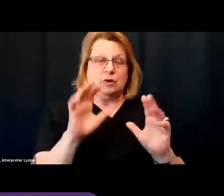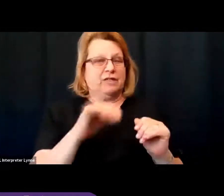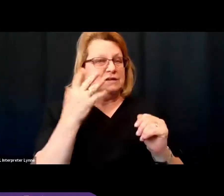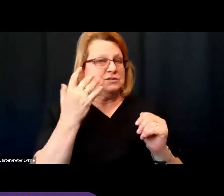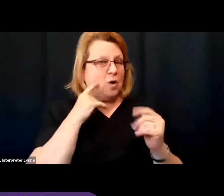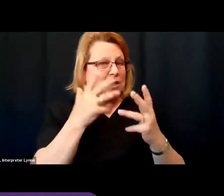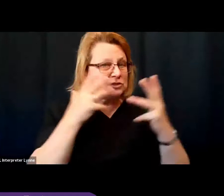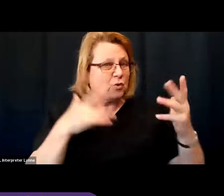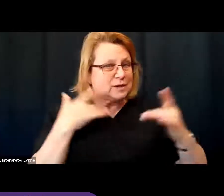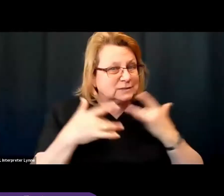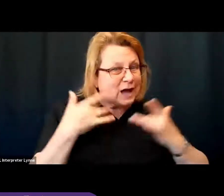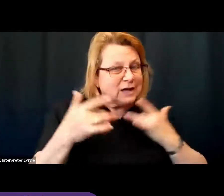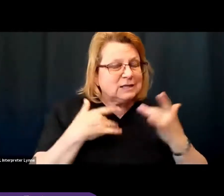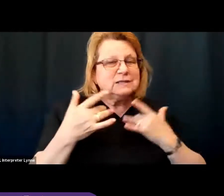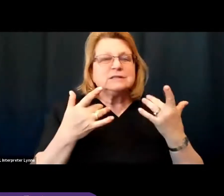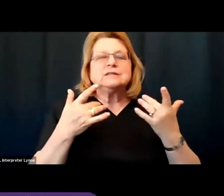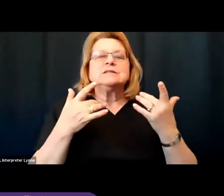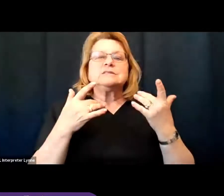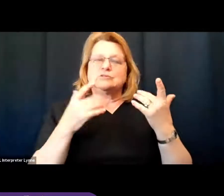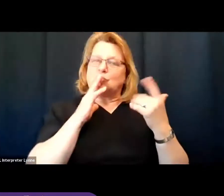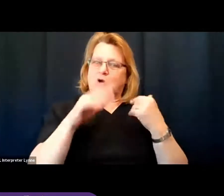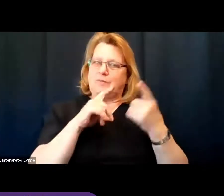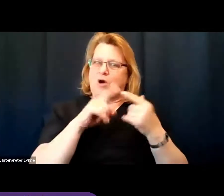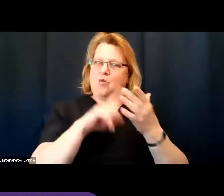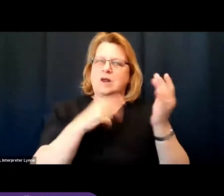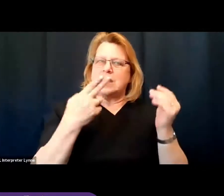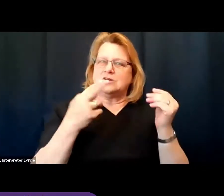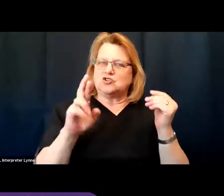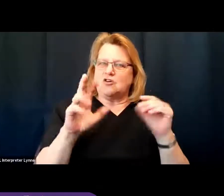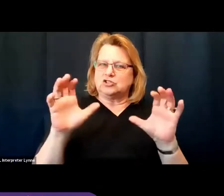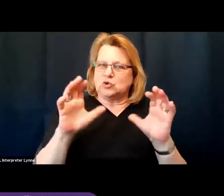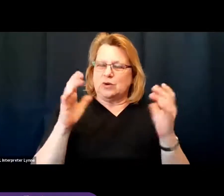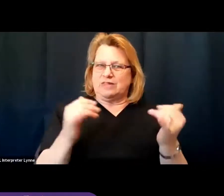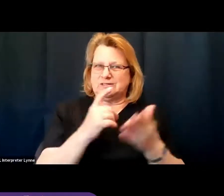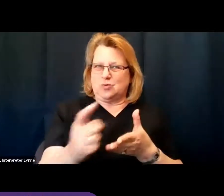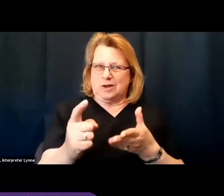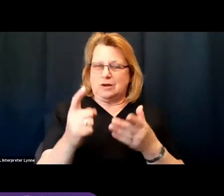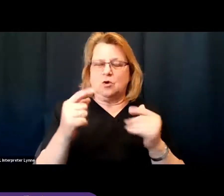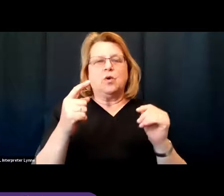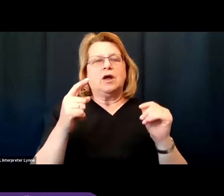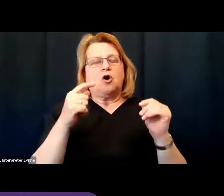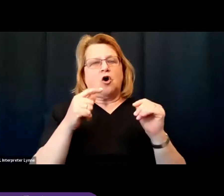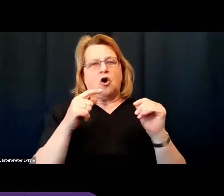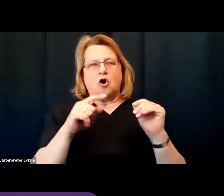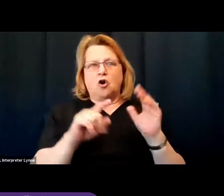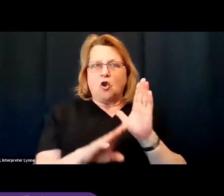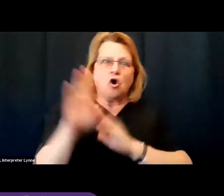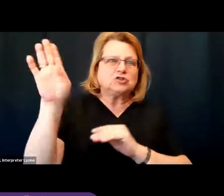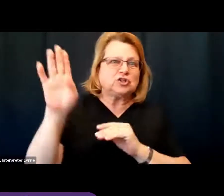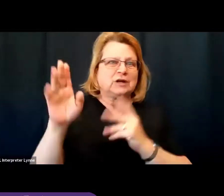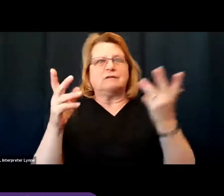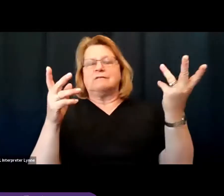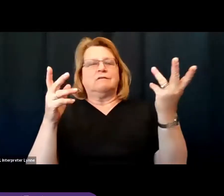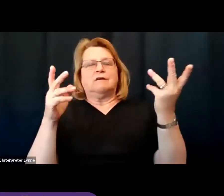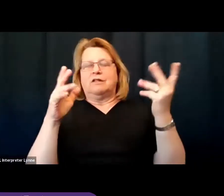about the important work DHR is doing in the coming weeks. We are launching the Journey of Fair Housing, a digital public awareness